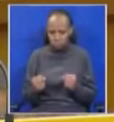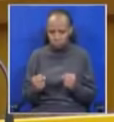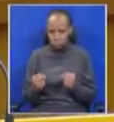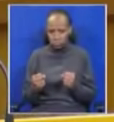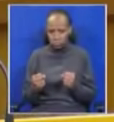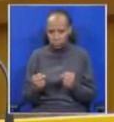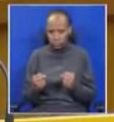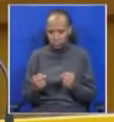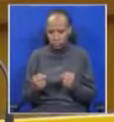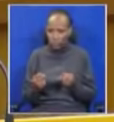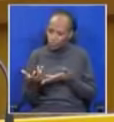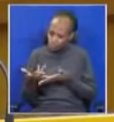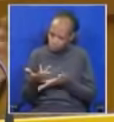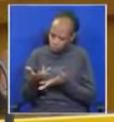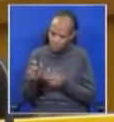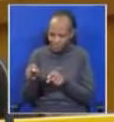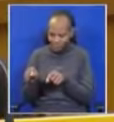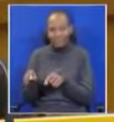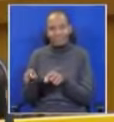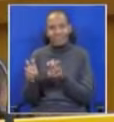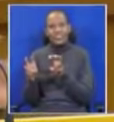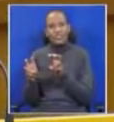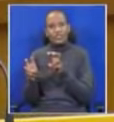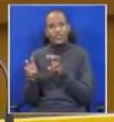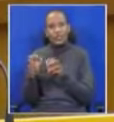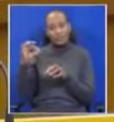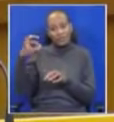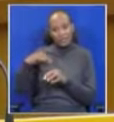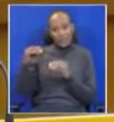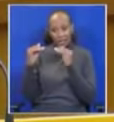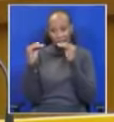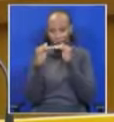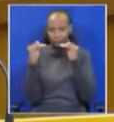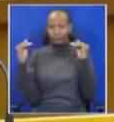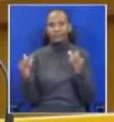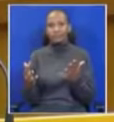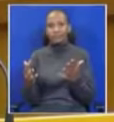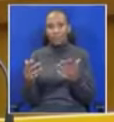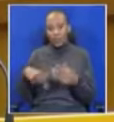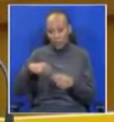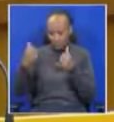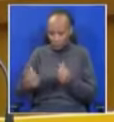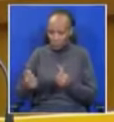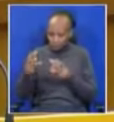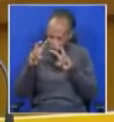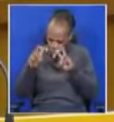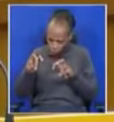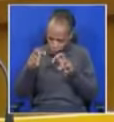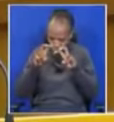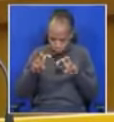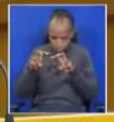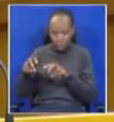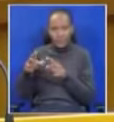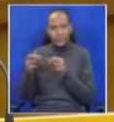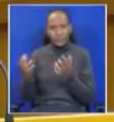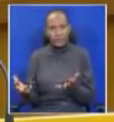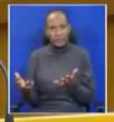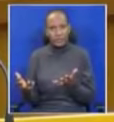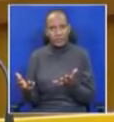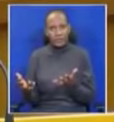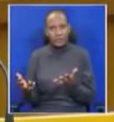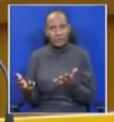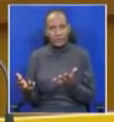issue of the minimum wage, we did so. And as we did so, Mr. Maimane, we did a research by